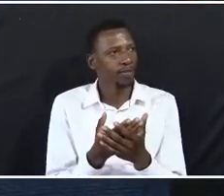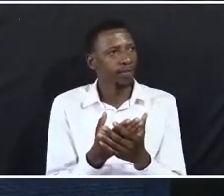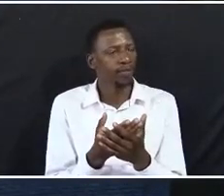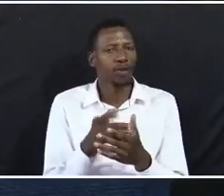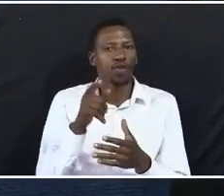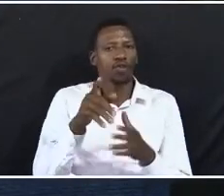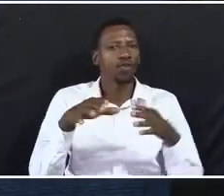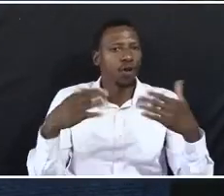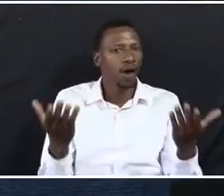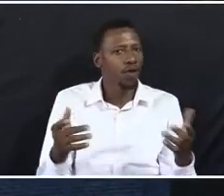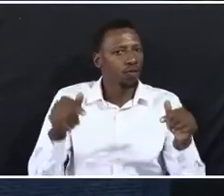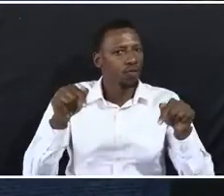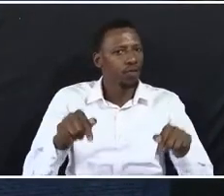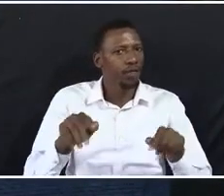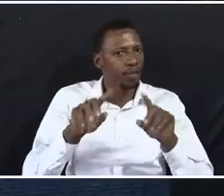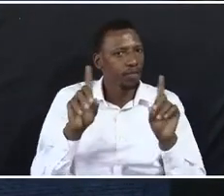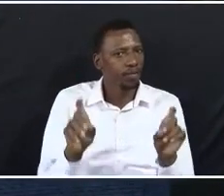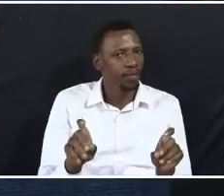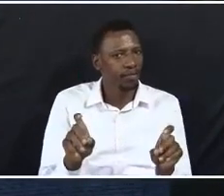How are you today?